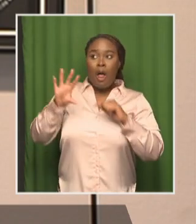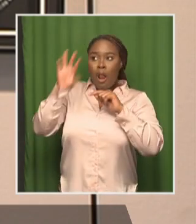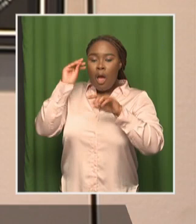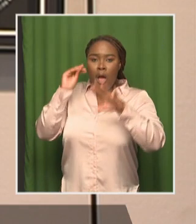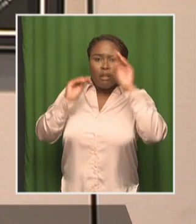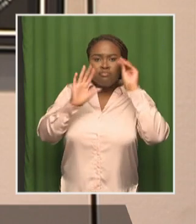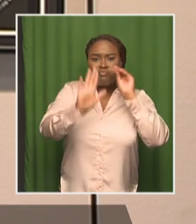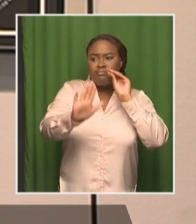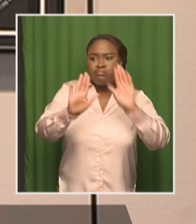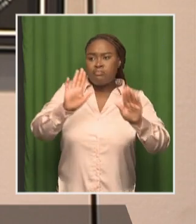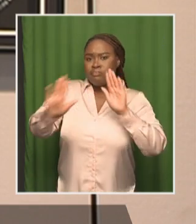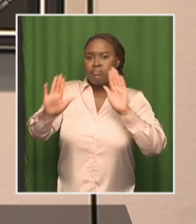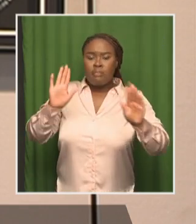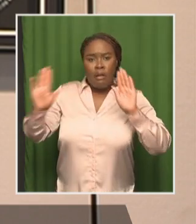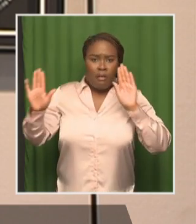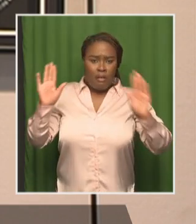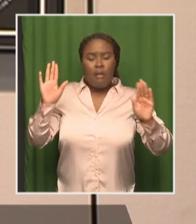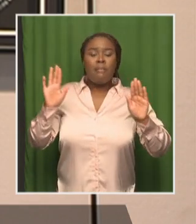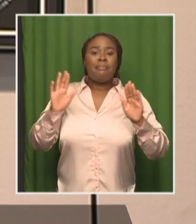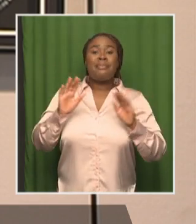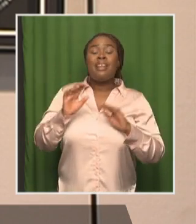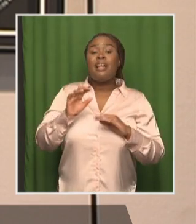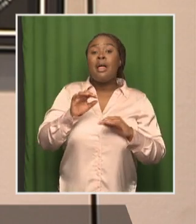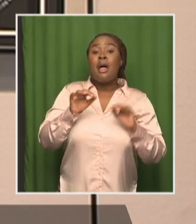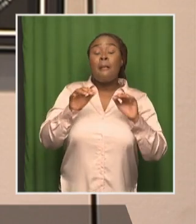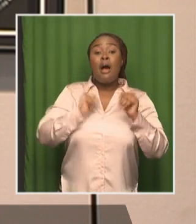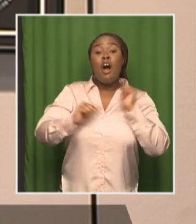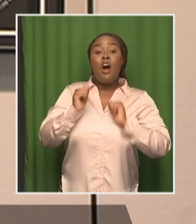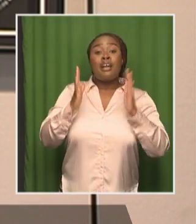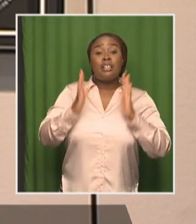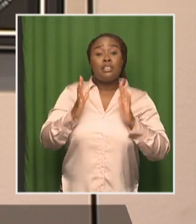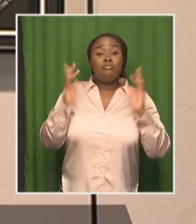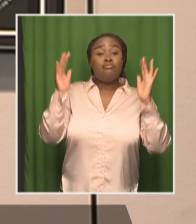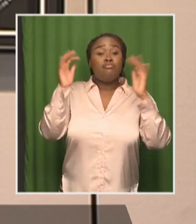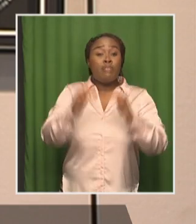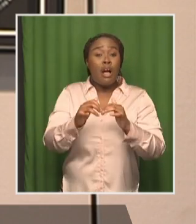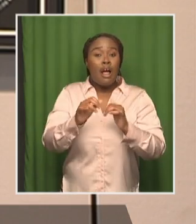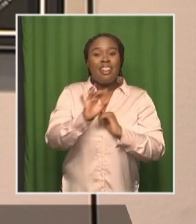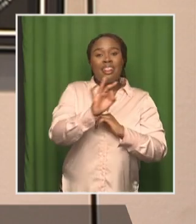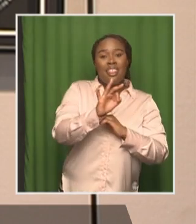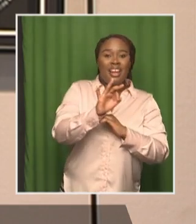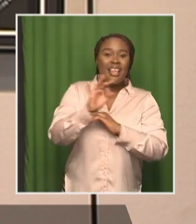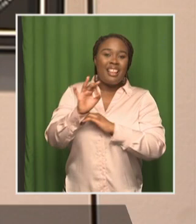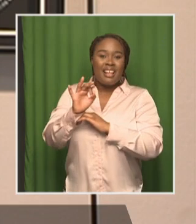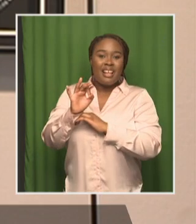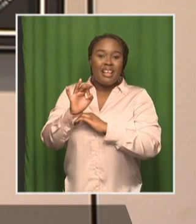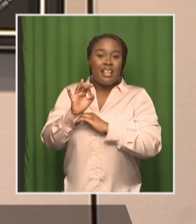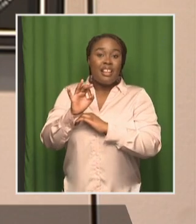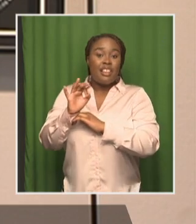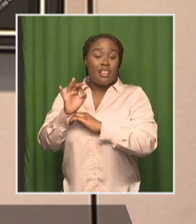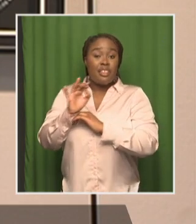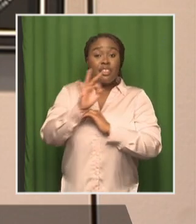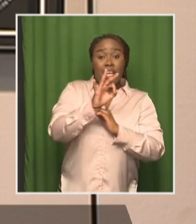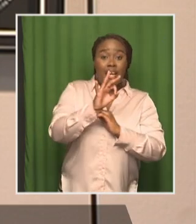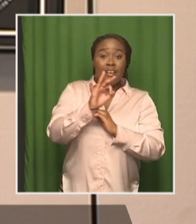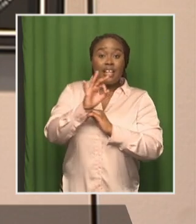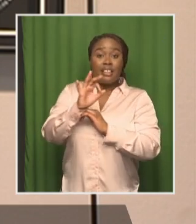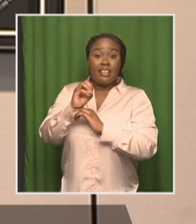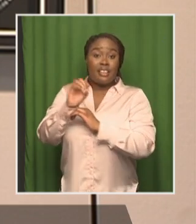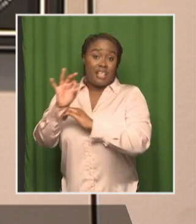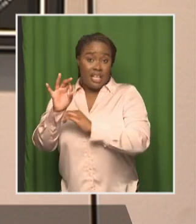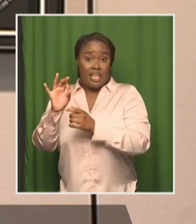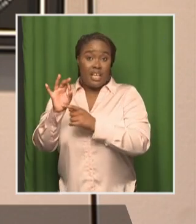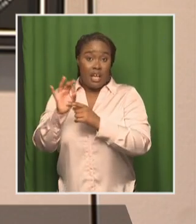from visualizing from the 303 artists that were around. So from there on, I had to be strong and just find a way